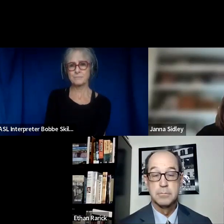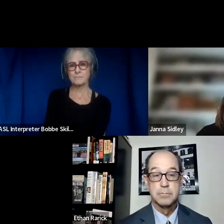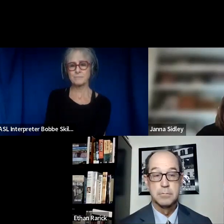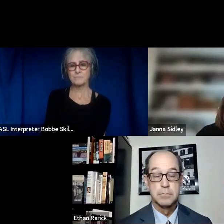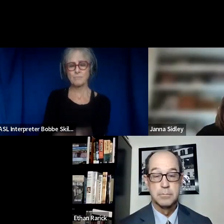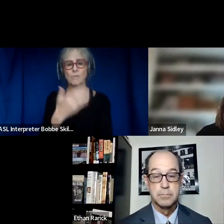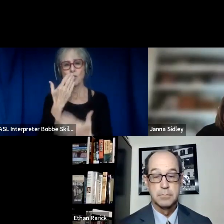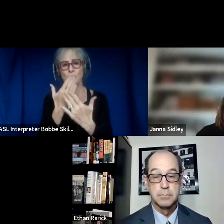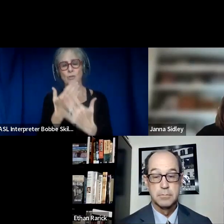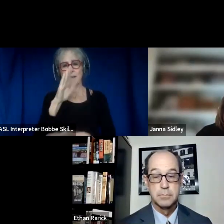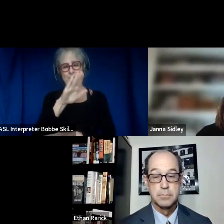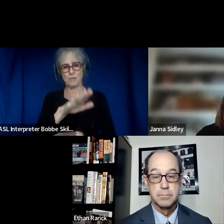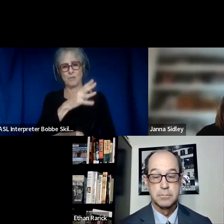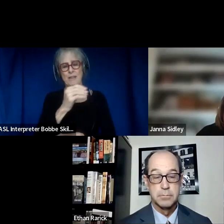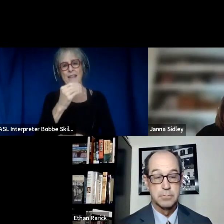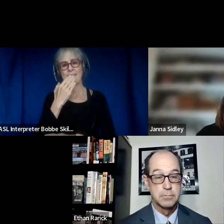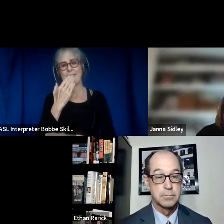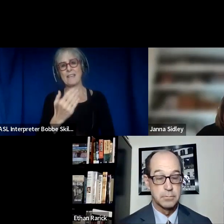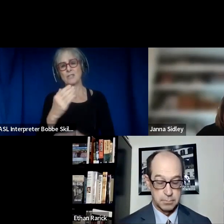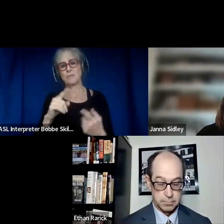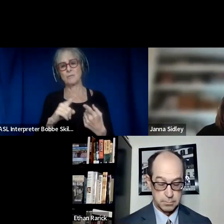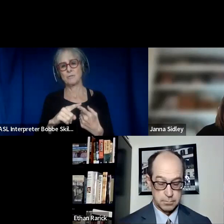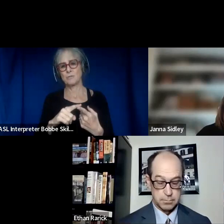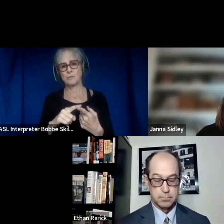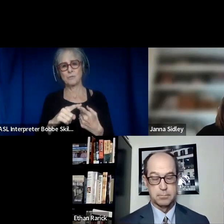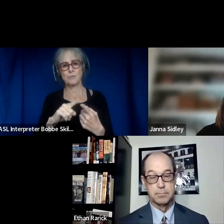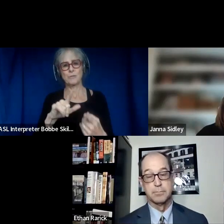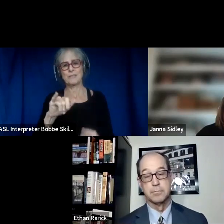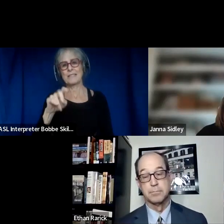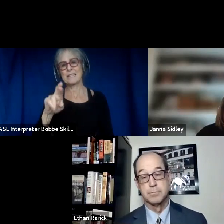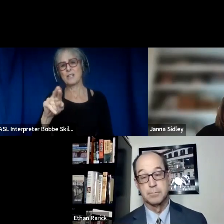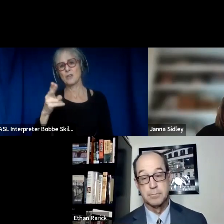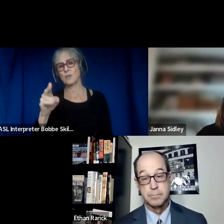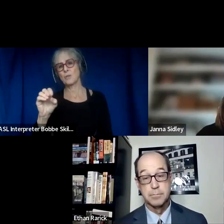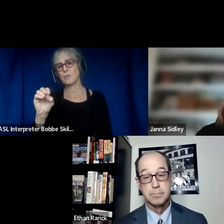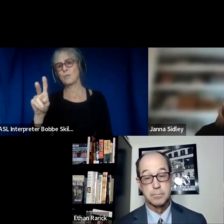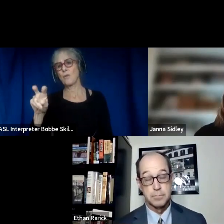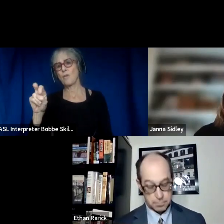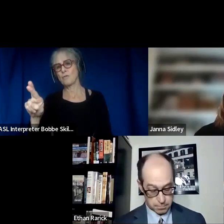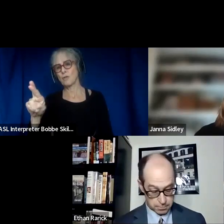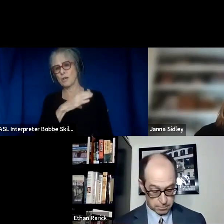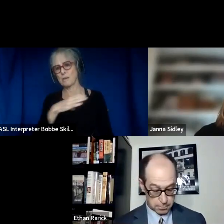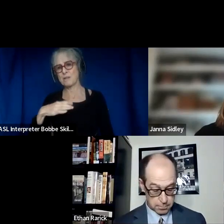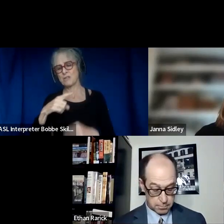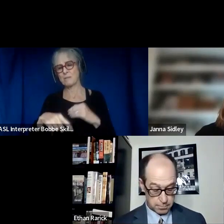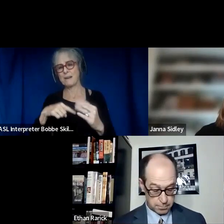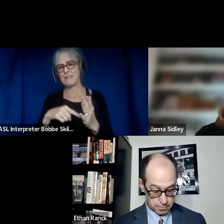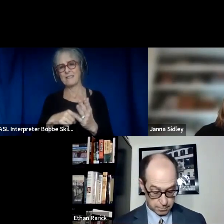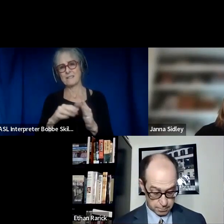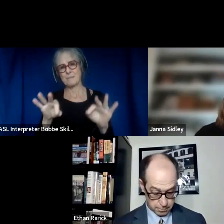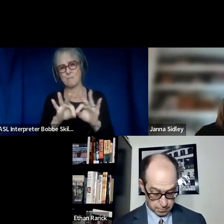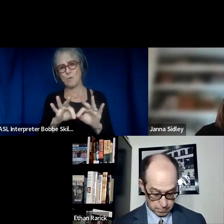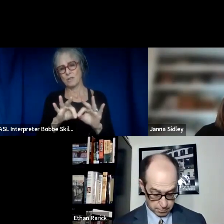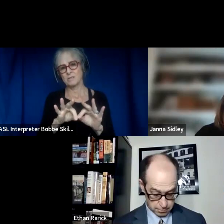Good afternoon, and thank you to the Little Hoover Commission regarding this very important issue. My name is